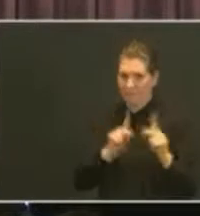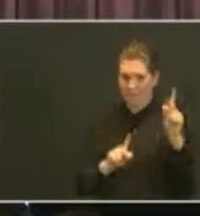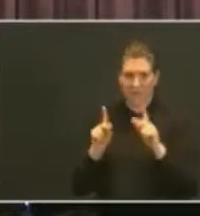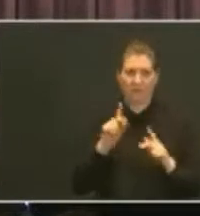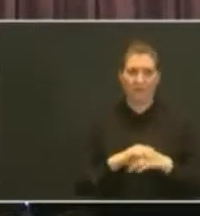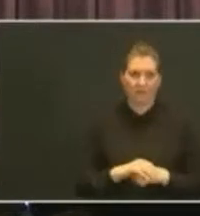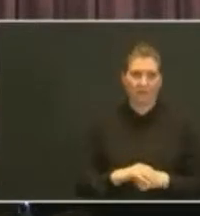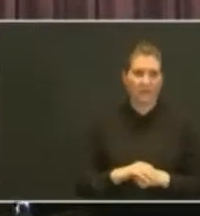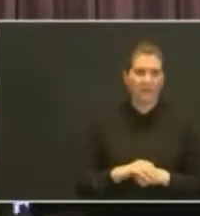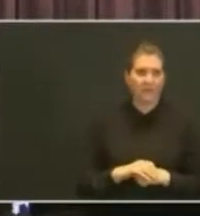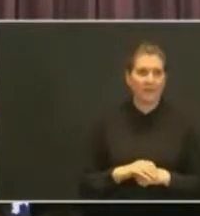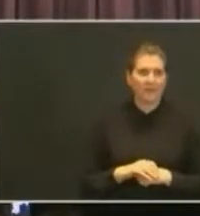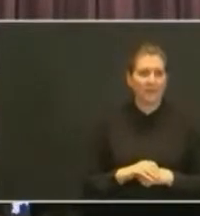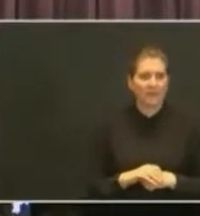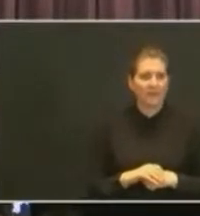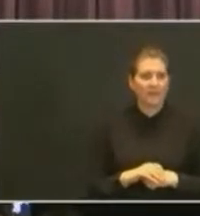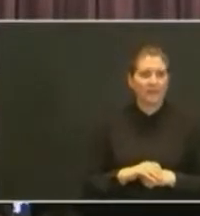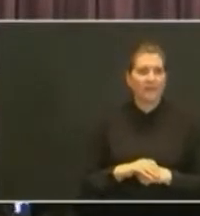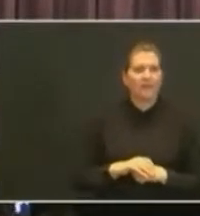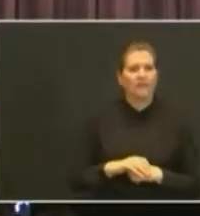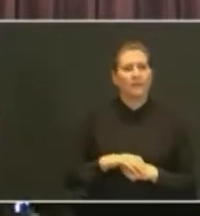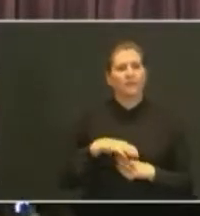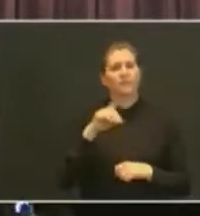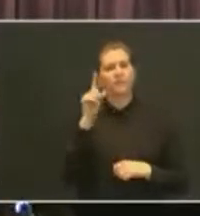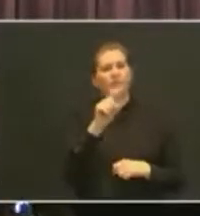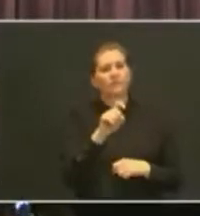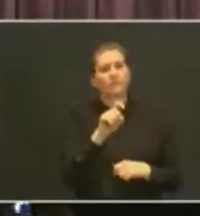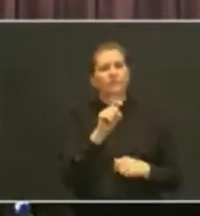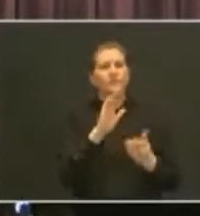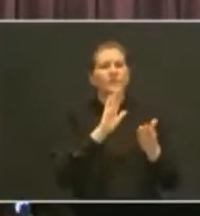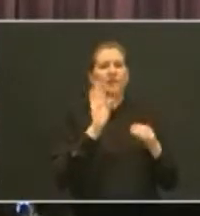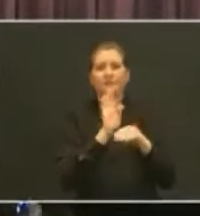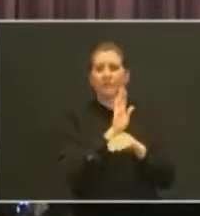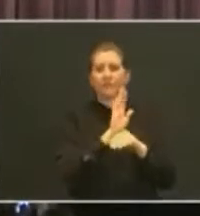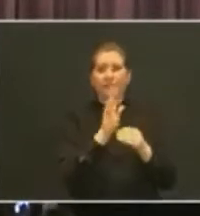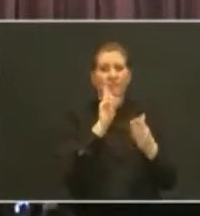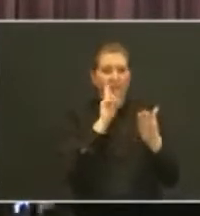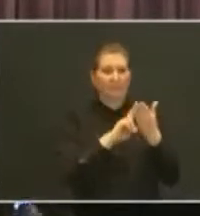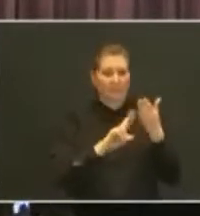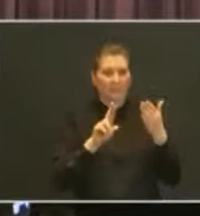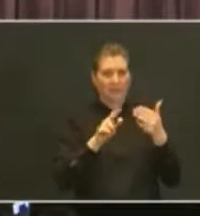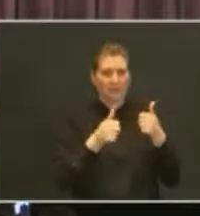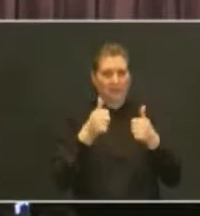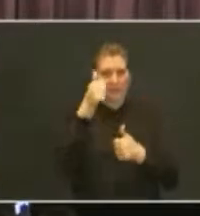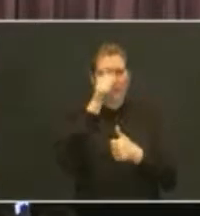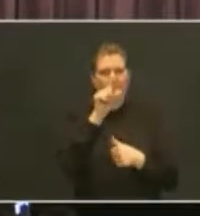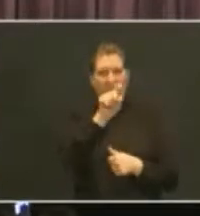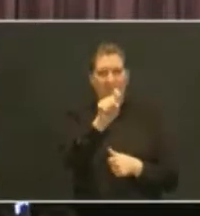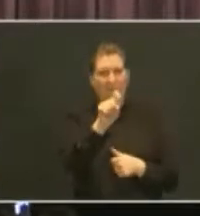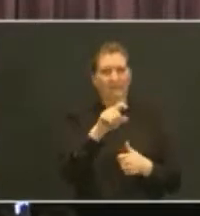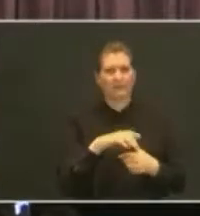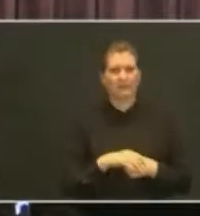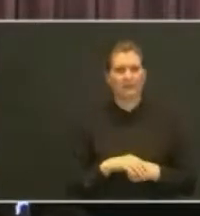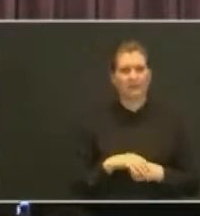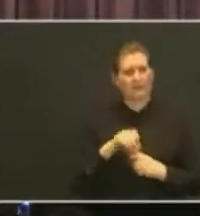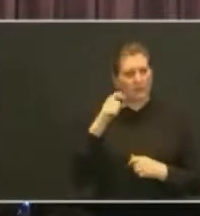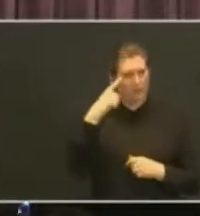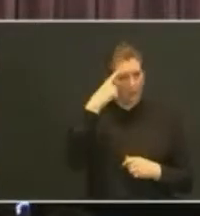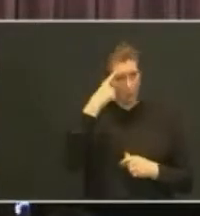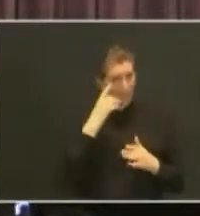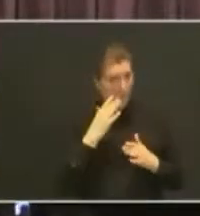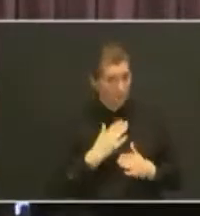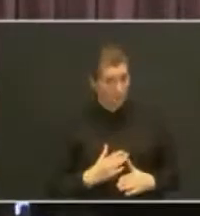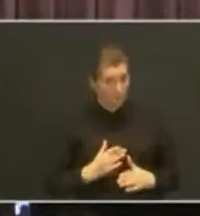you or Secretary Pryor. Has the governor explained to you why, to many Rhode Islanders, she clearly considers her